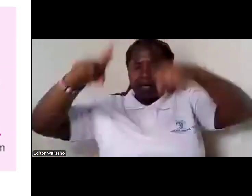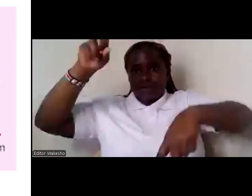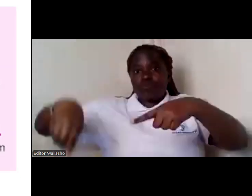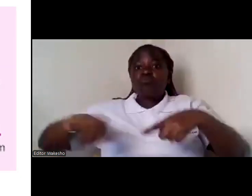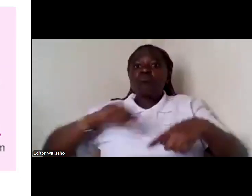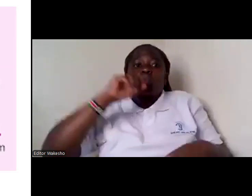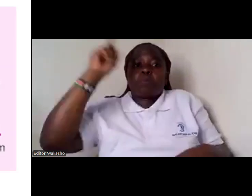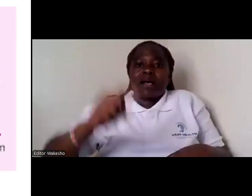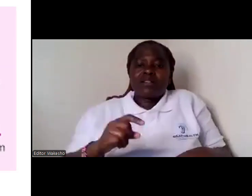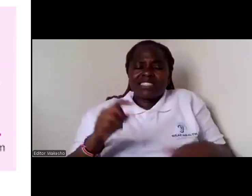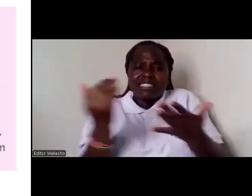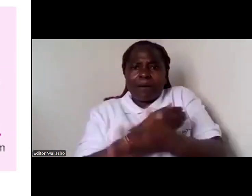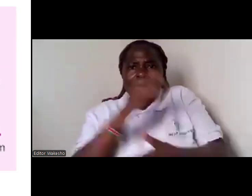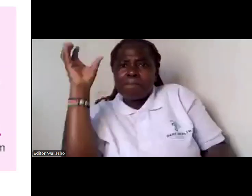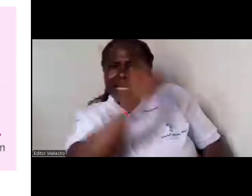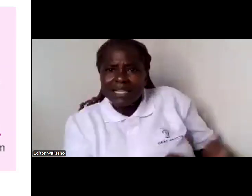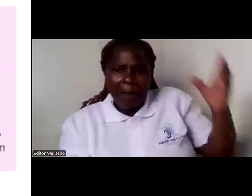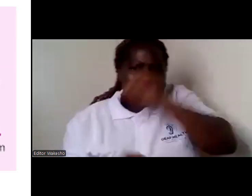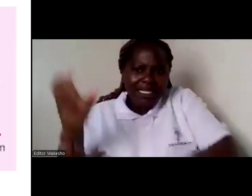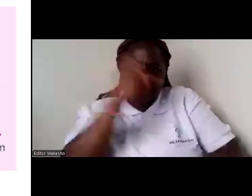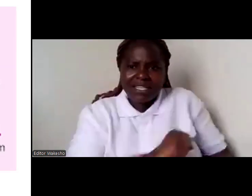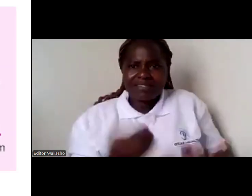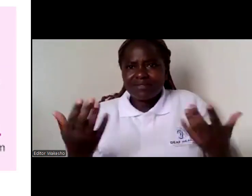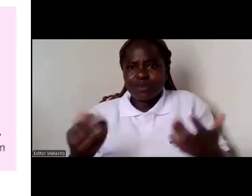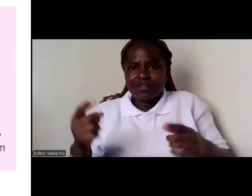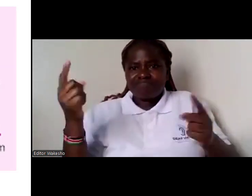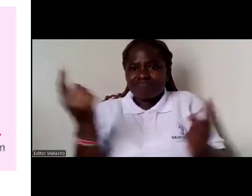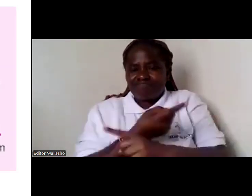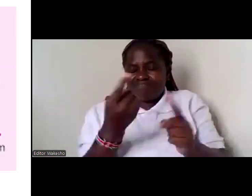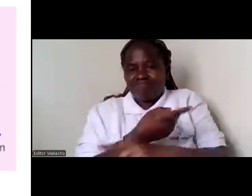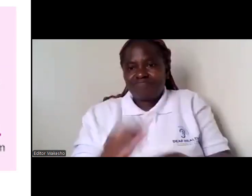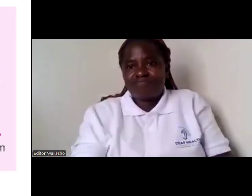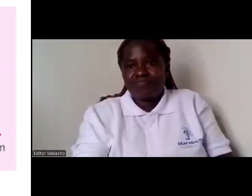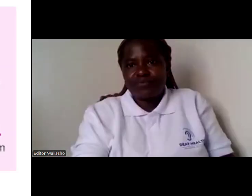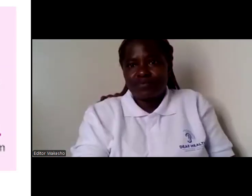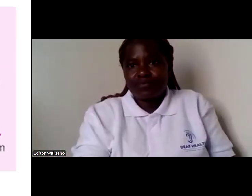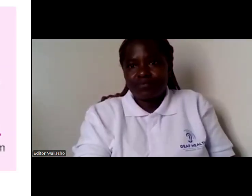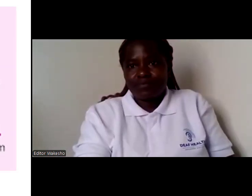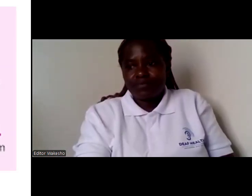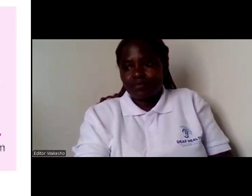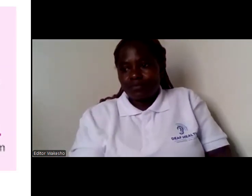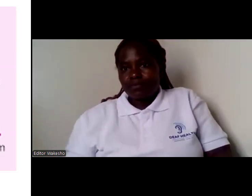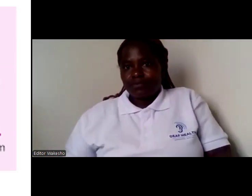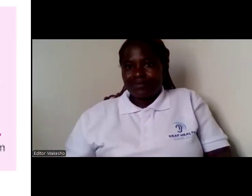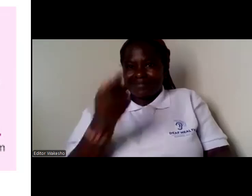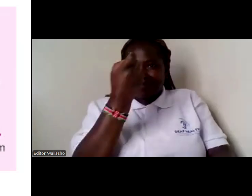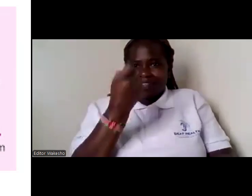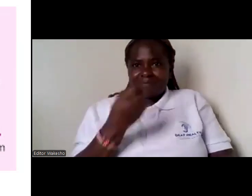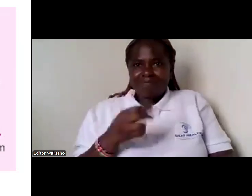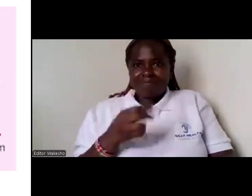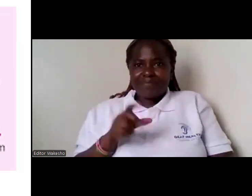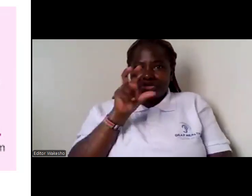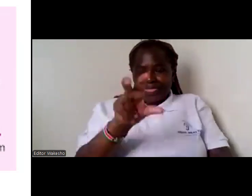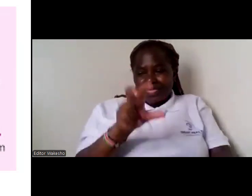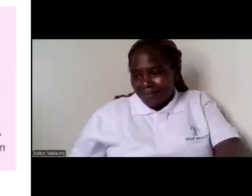people are different. They will ovulate at different times. What I mean by